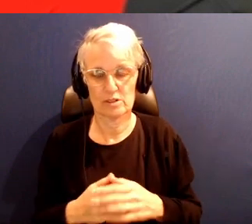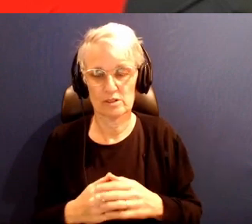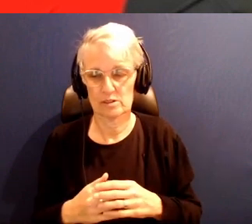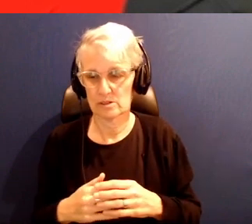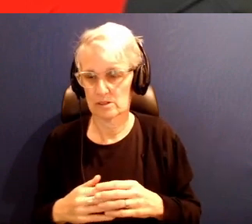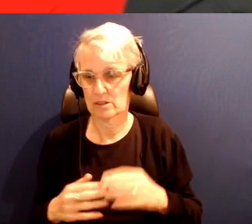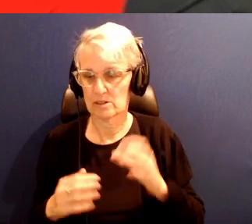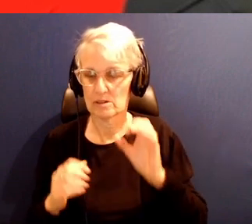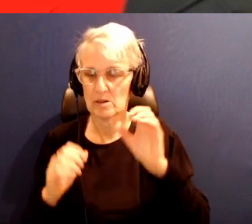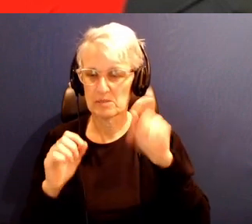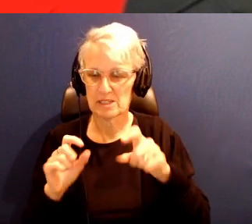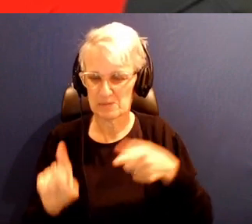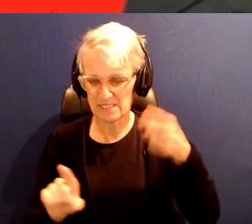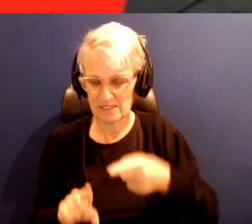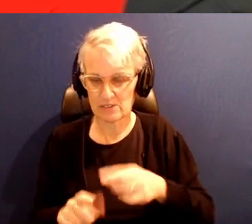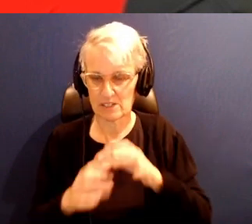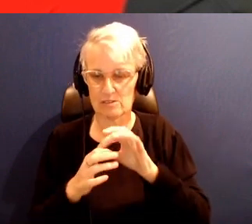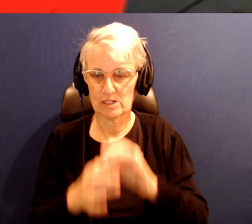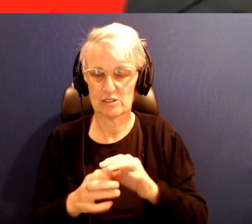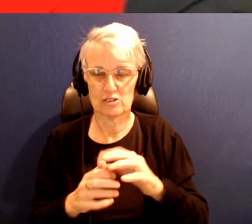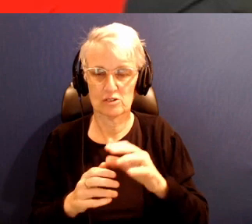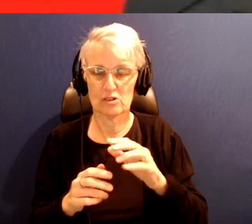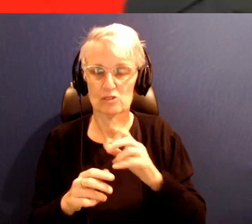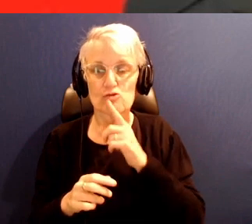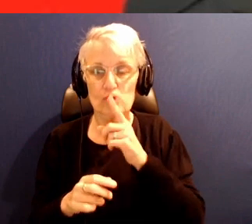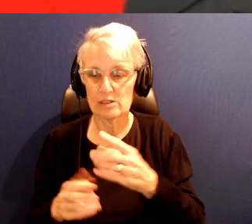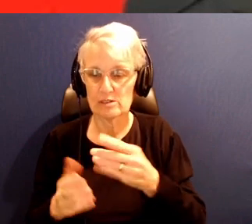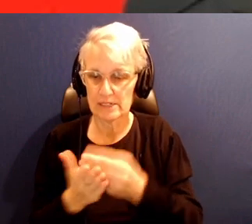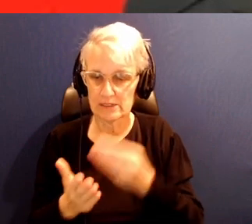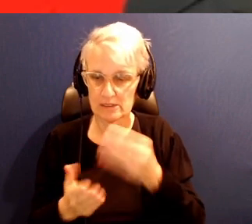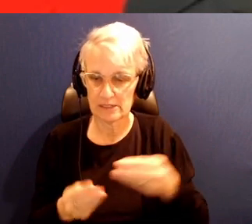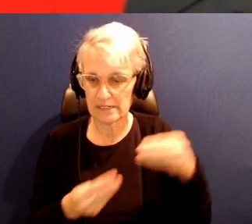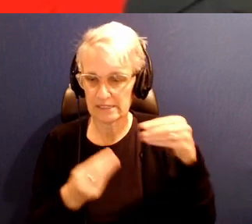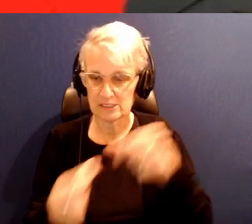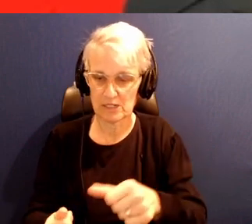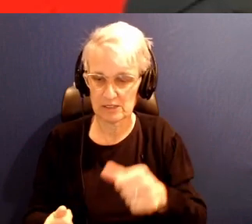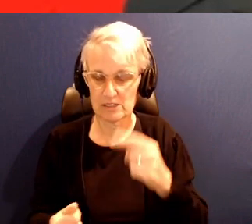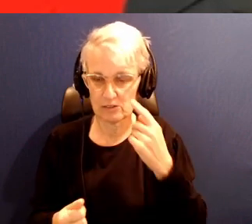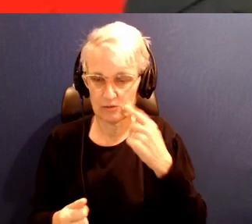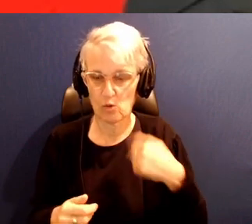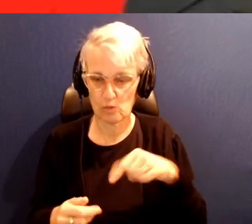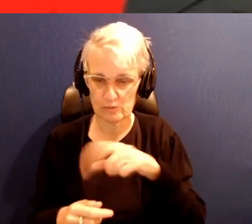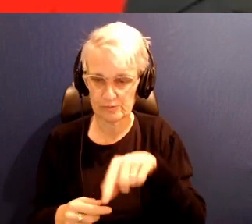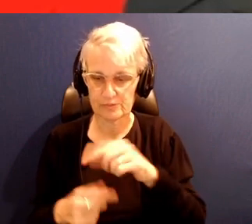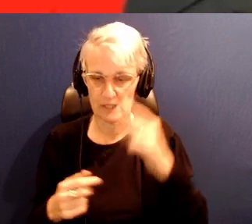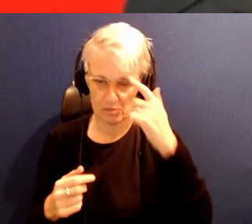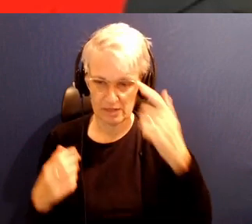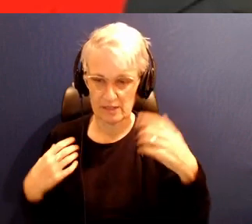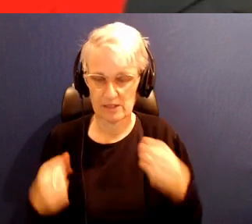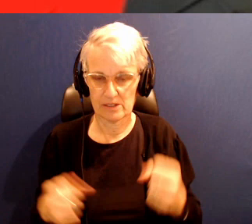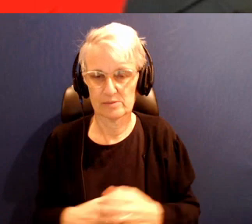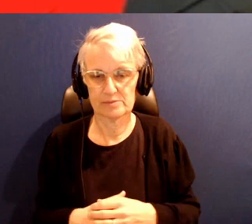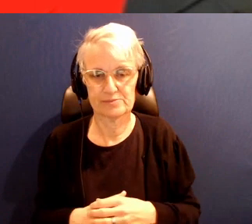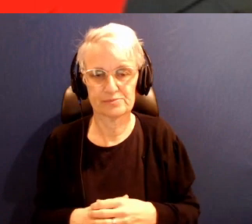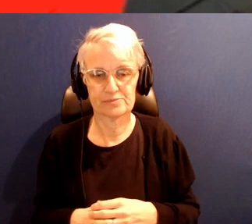Be specific about actual expenses that would be incurred to oversee to consider these aspects.